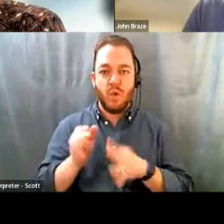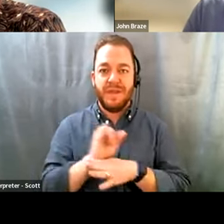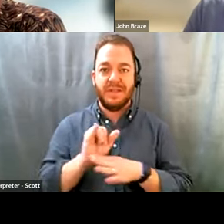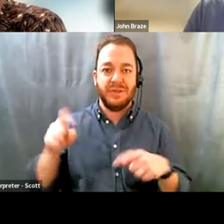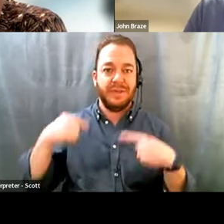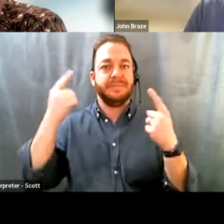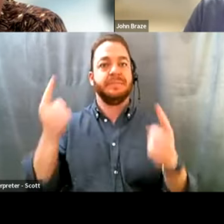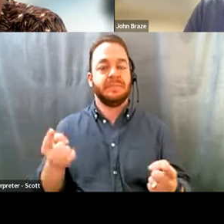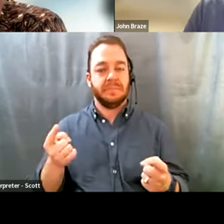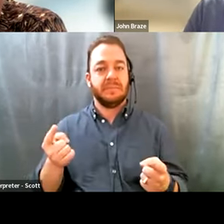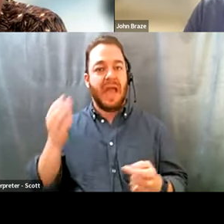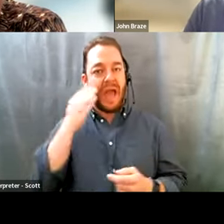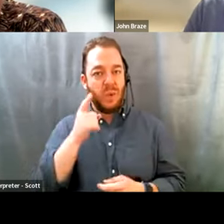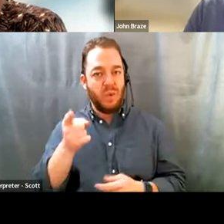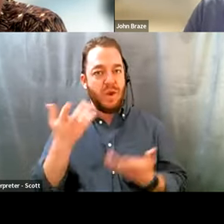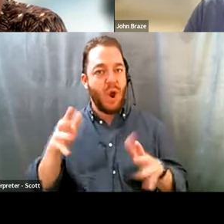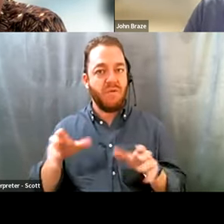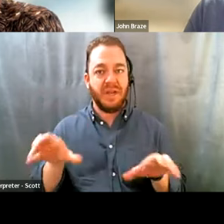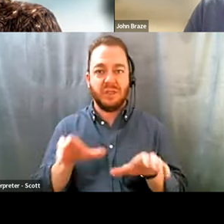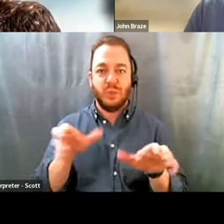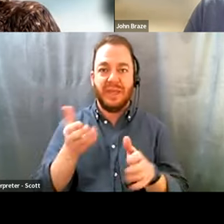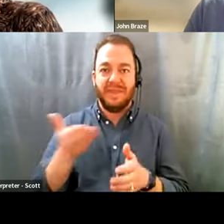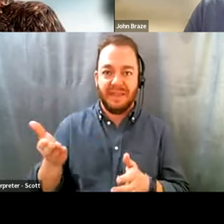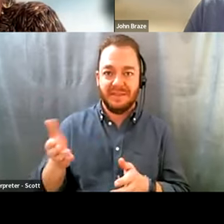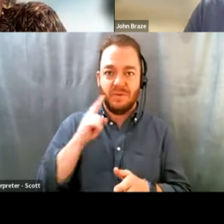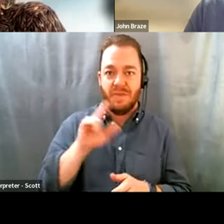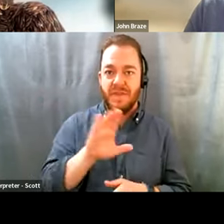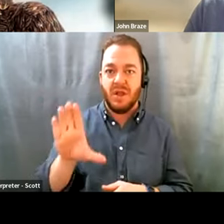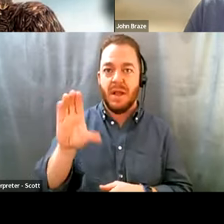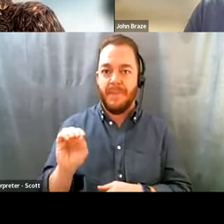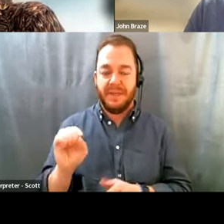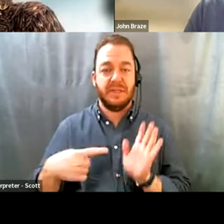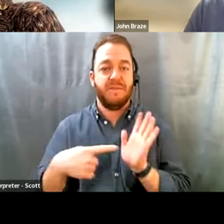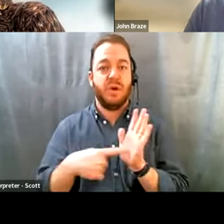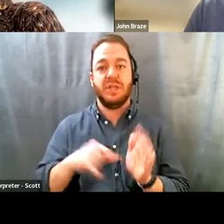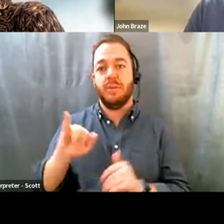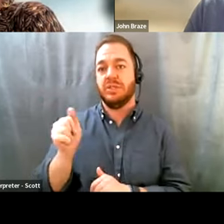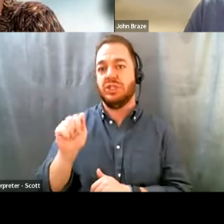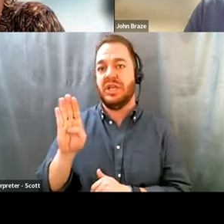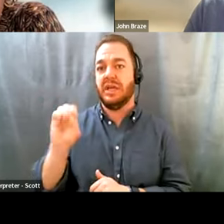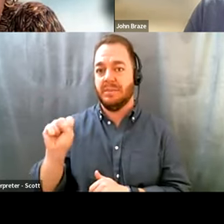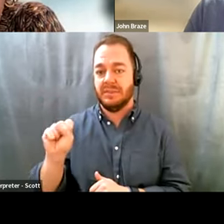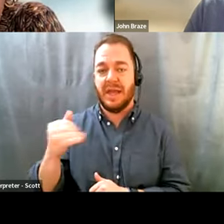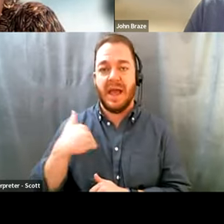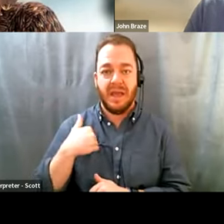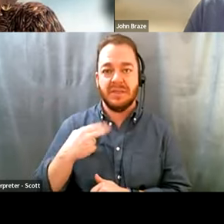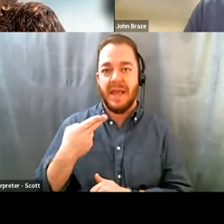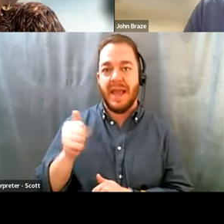time. I knew that they were already doing stuff in their company. For example, Jacobs has the